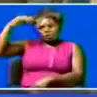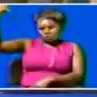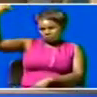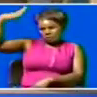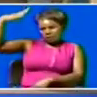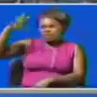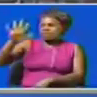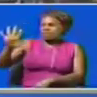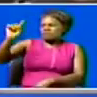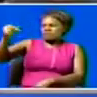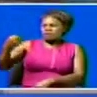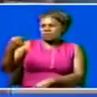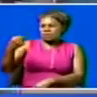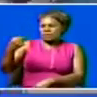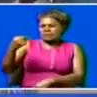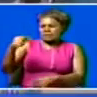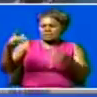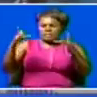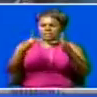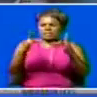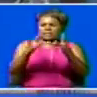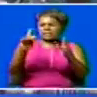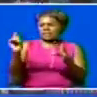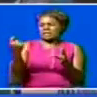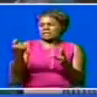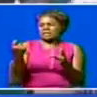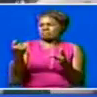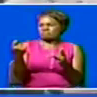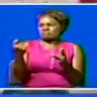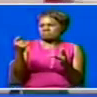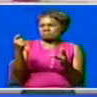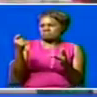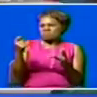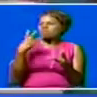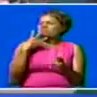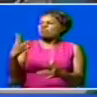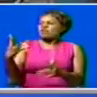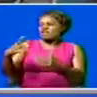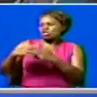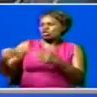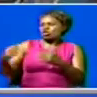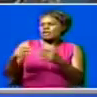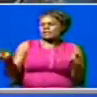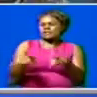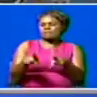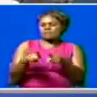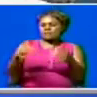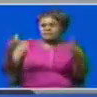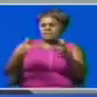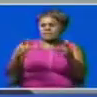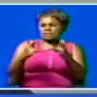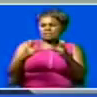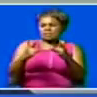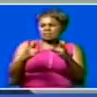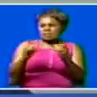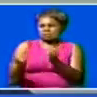and $5,000 for satellite internet. In Kenya, it will cost only $400 for the same internet capacity.